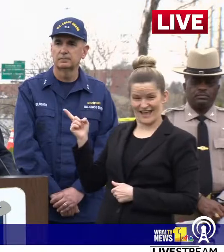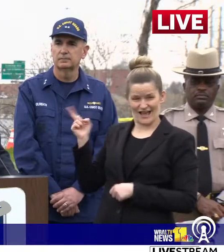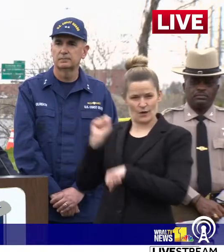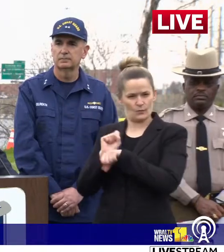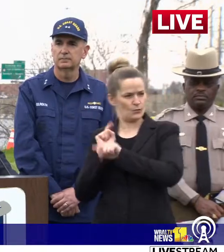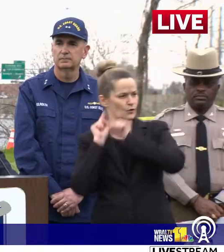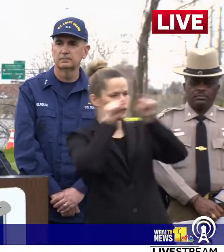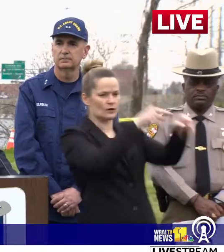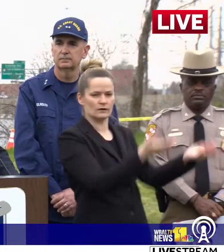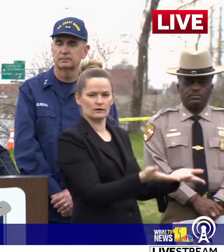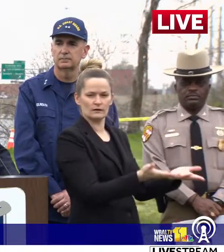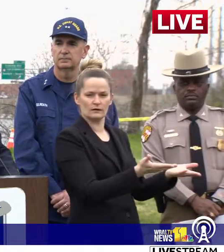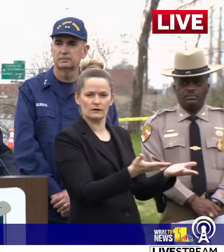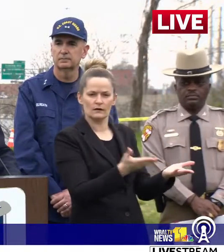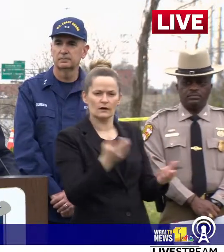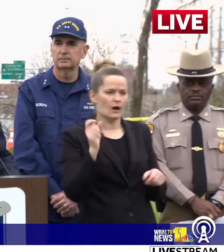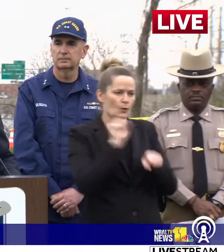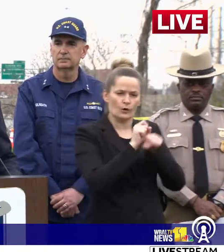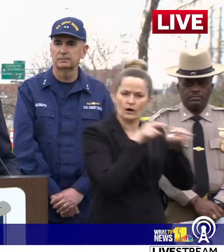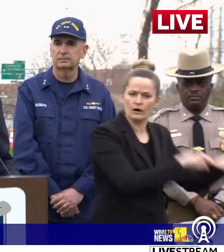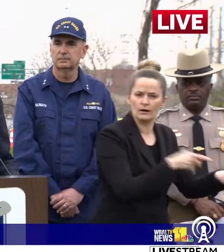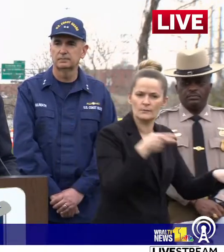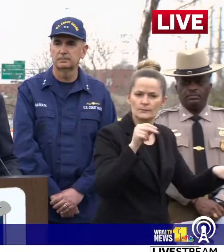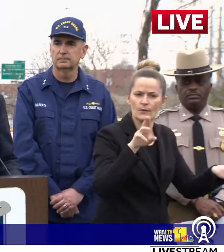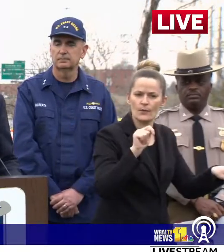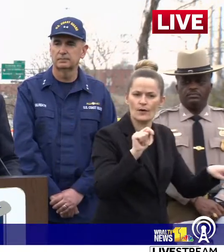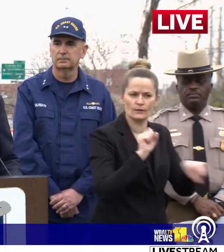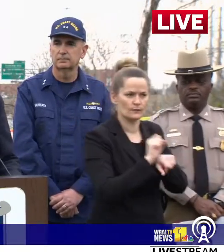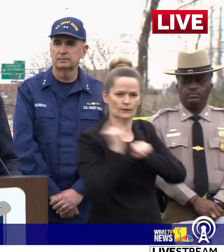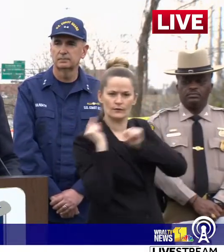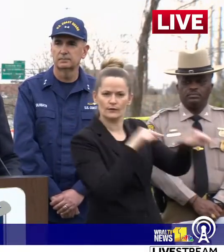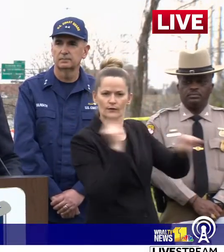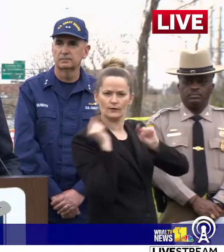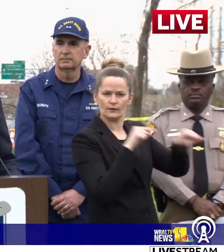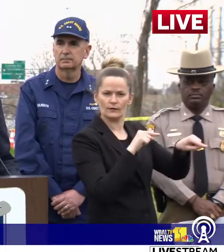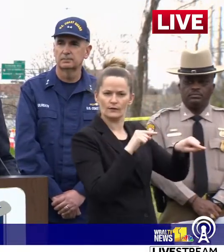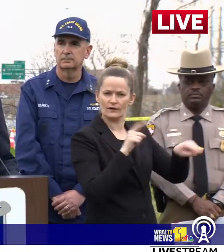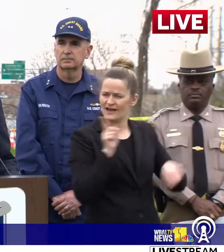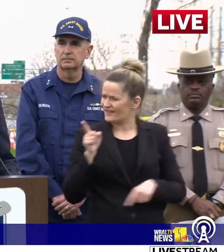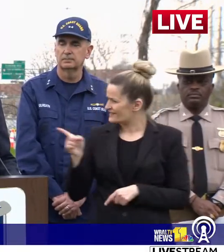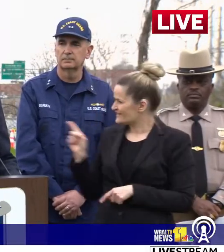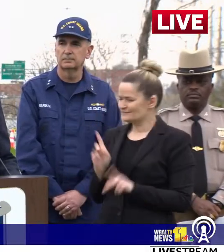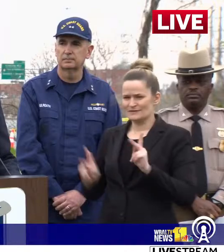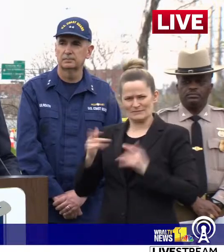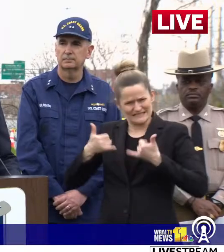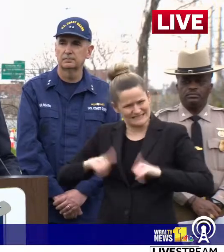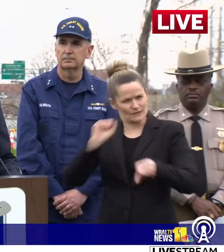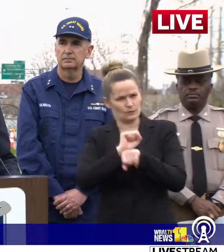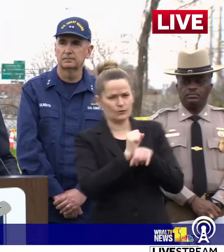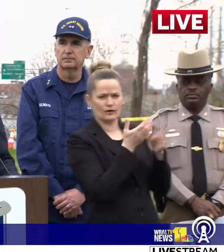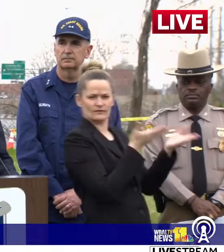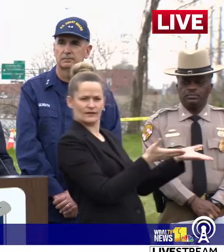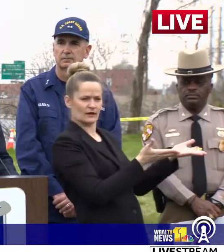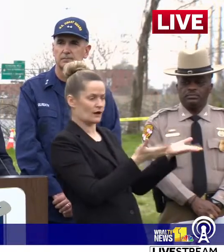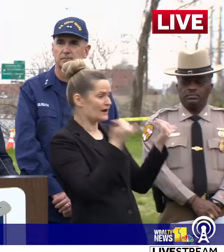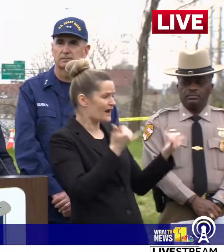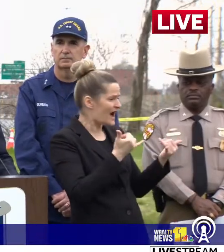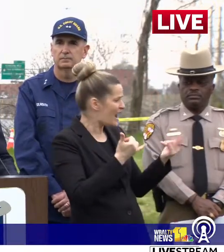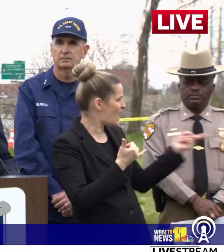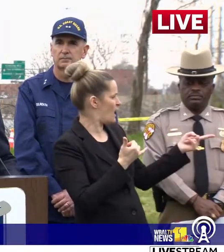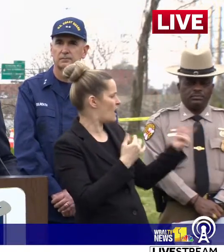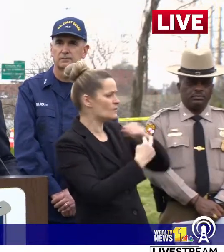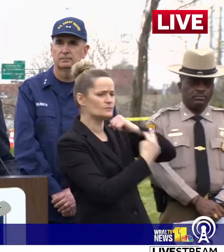mill. And we still have folks working at the Port of Baltimore and at Trade Point Atlantic. And it is